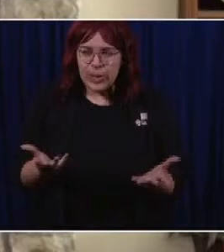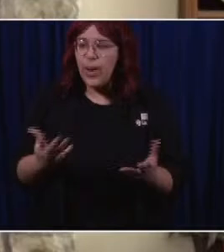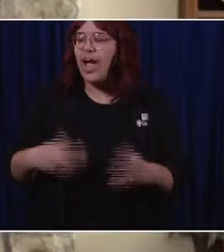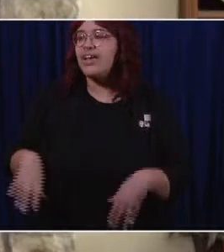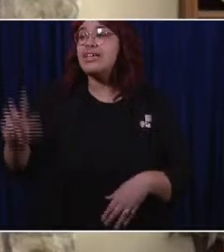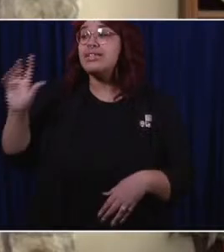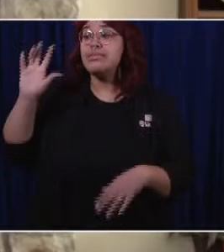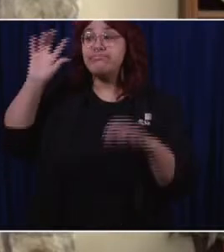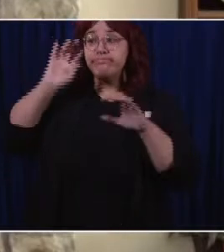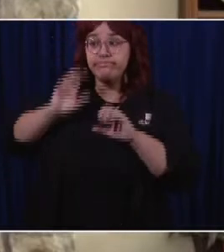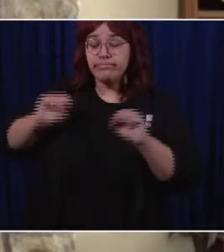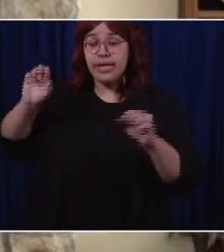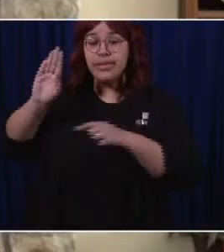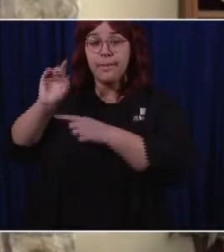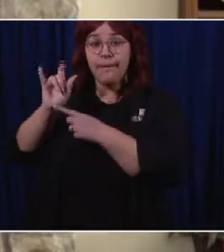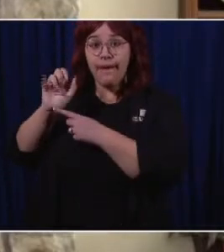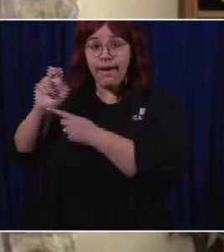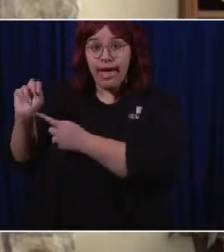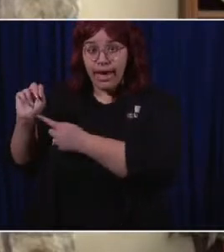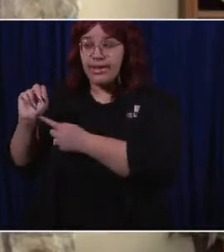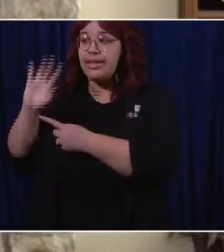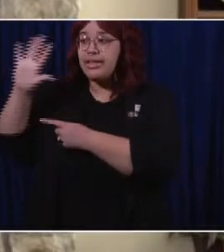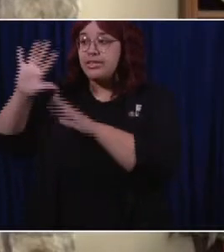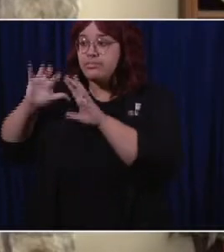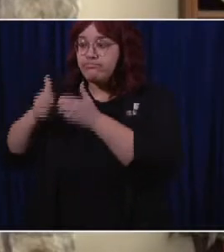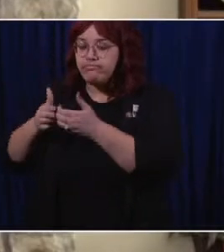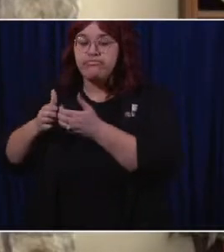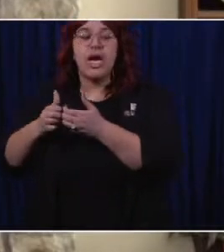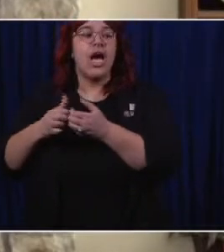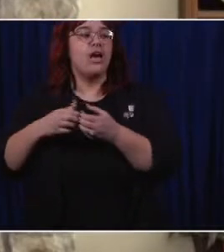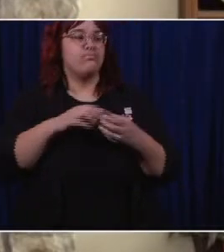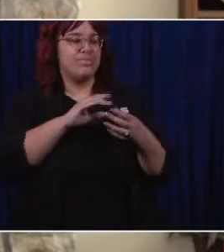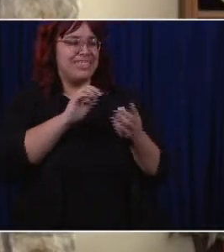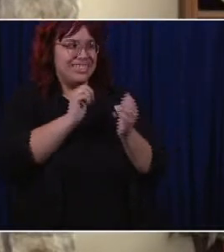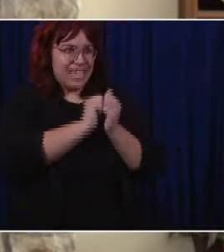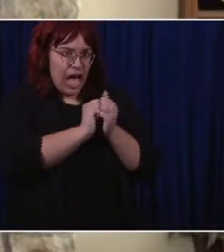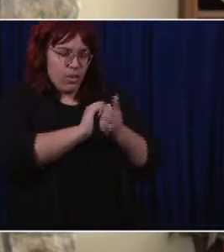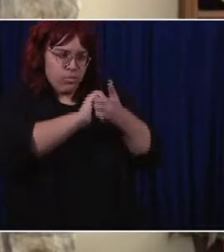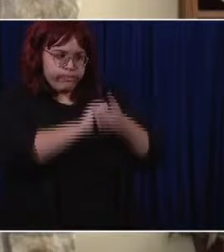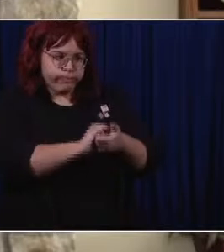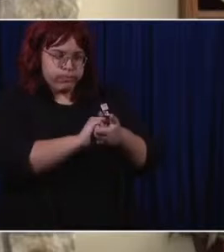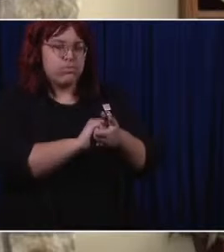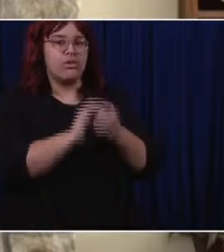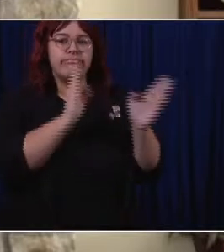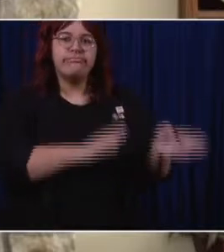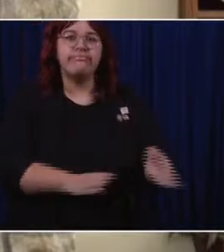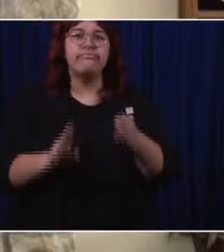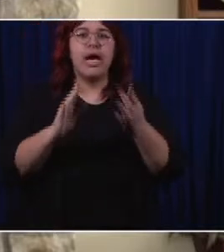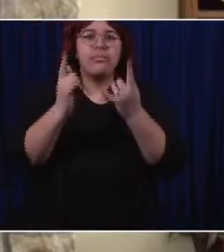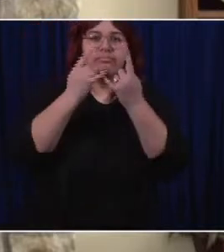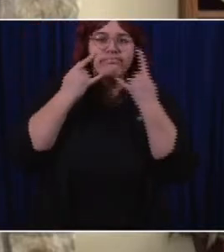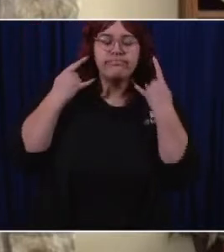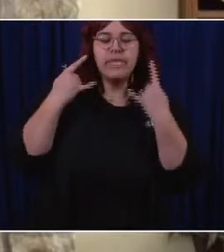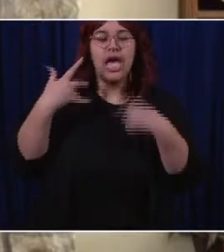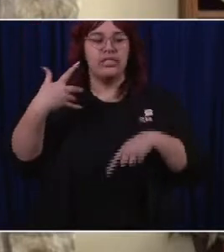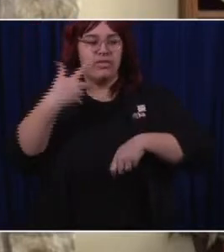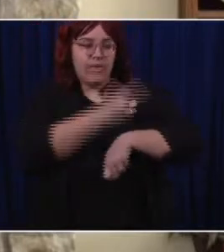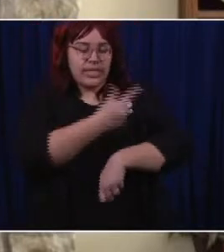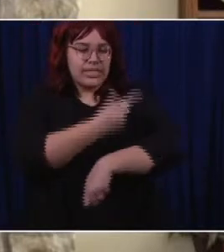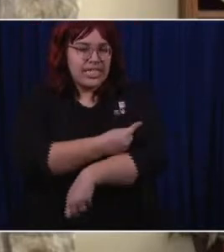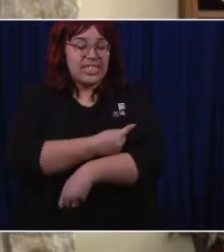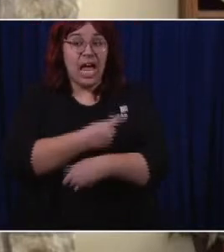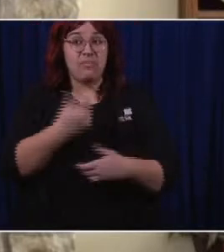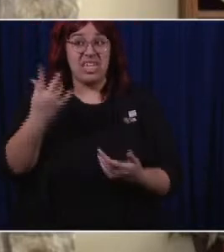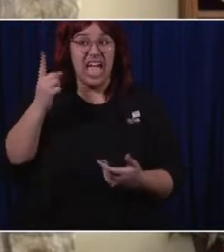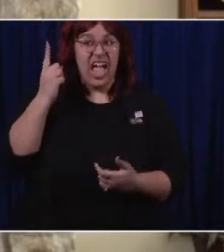other states to set up mass vaccination clinics, have you or has anyone on your team talked to the people in the Browns and Bengals